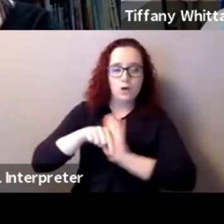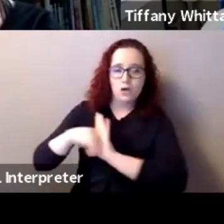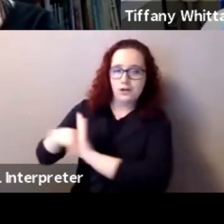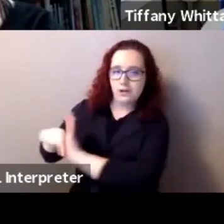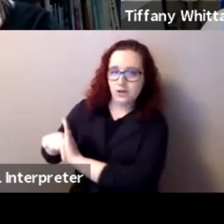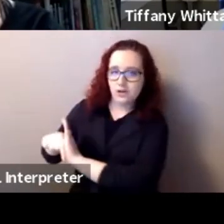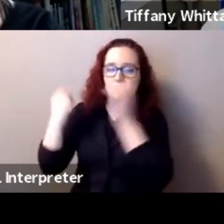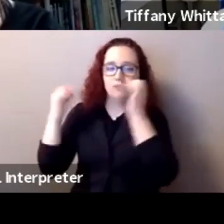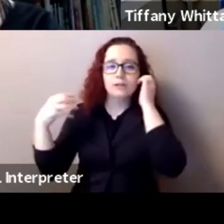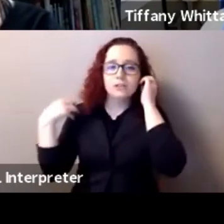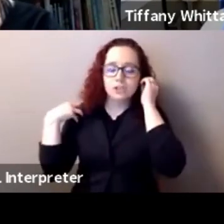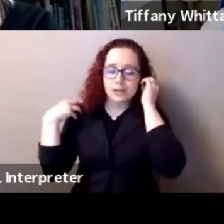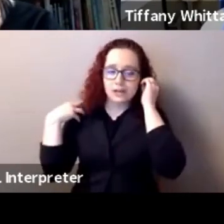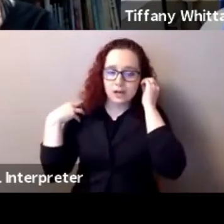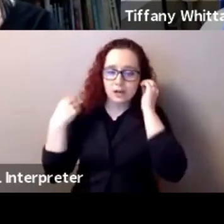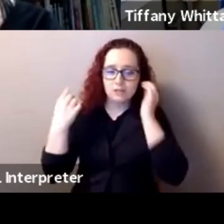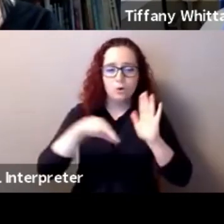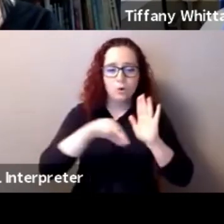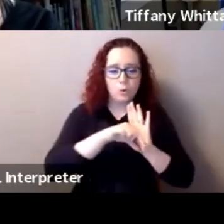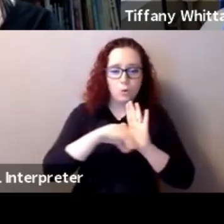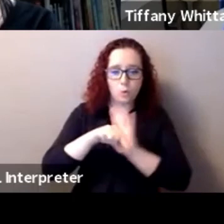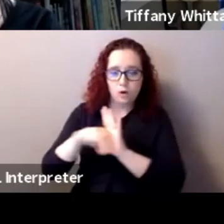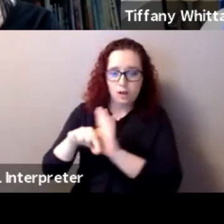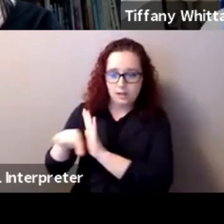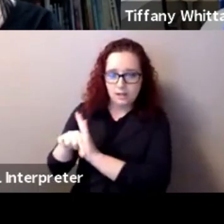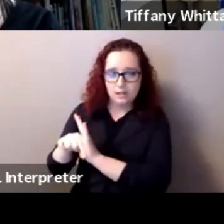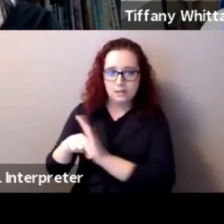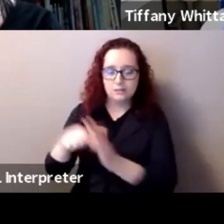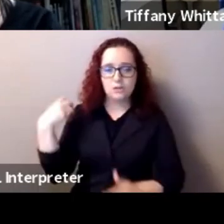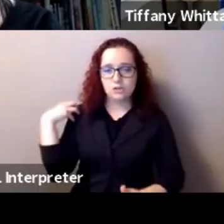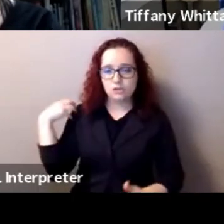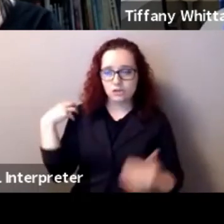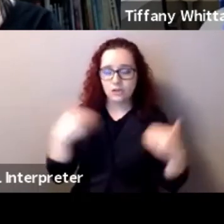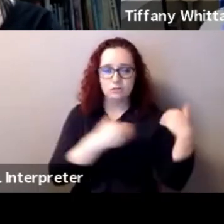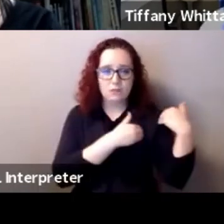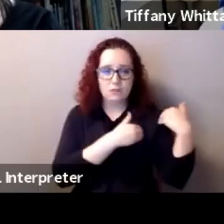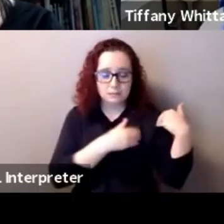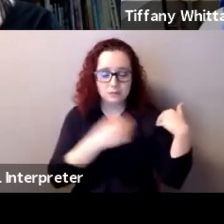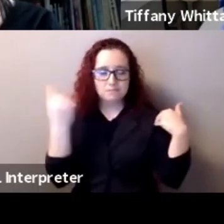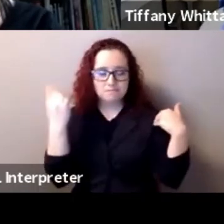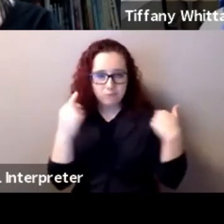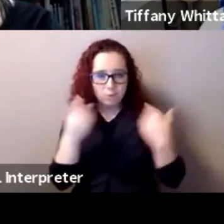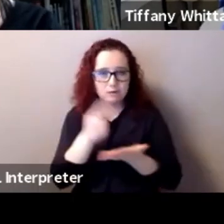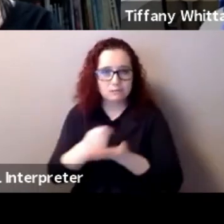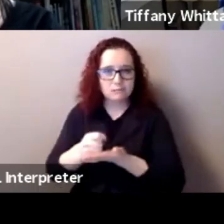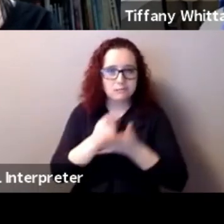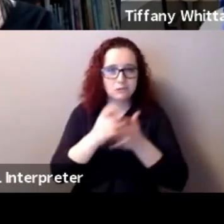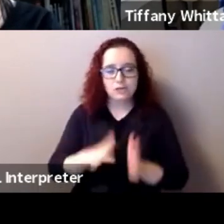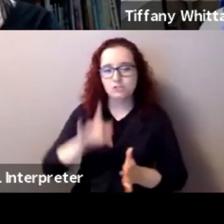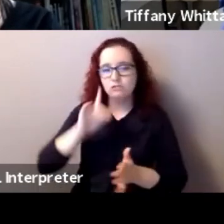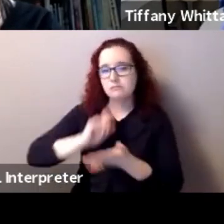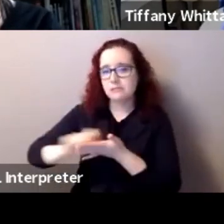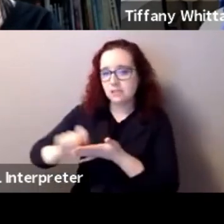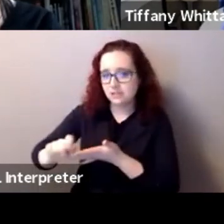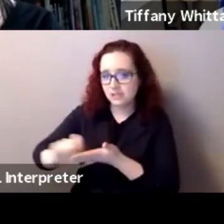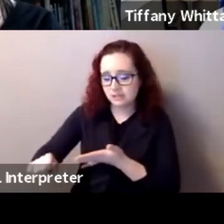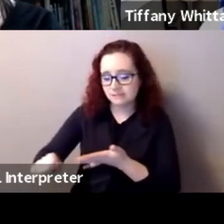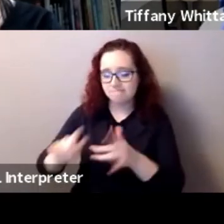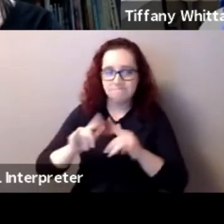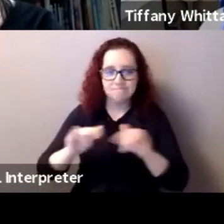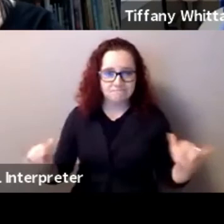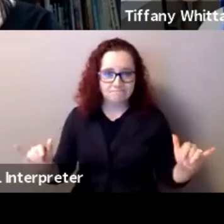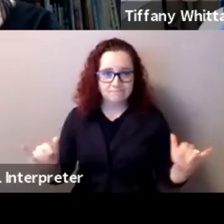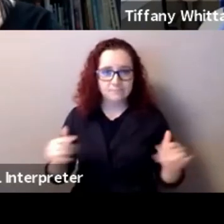the chair, in terms of quarterly, what things are chair responsible for, what's this treasurer, secretary, etc. So